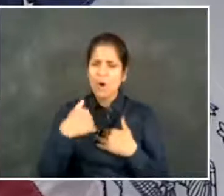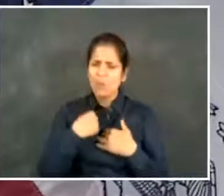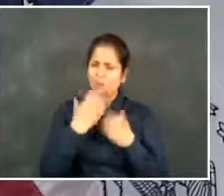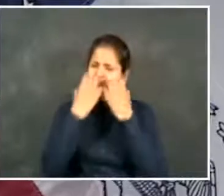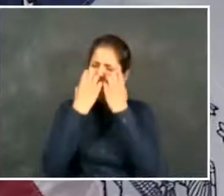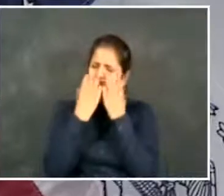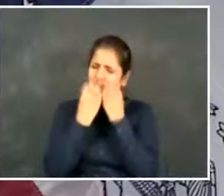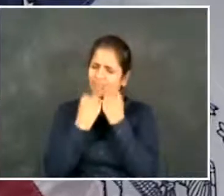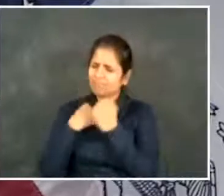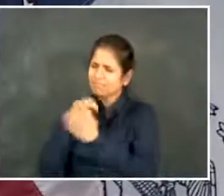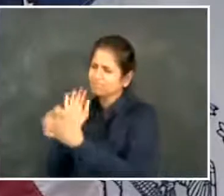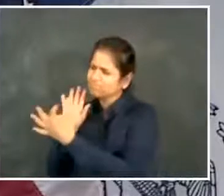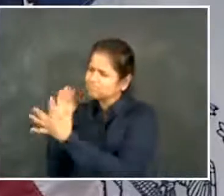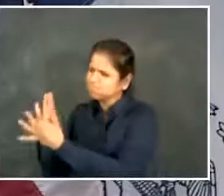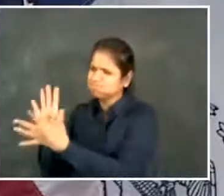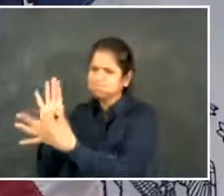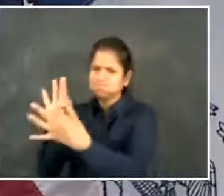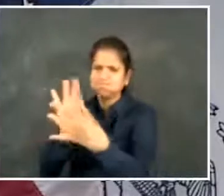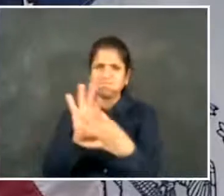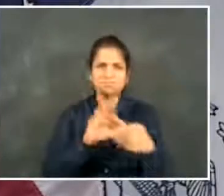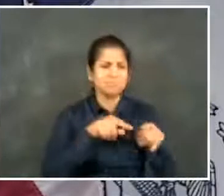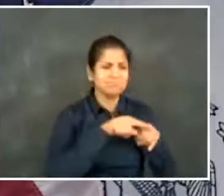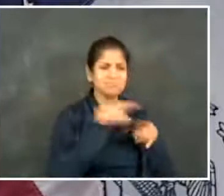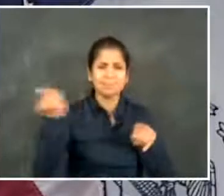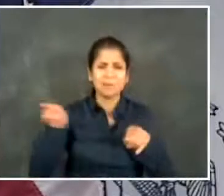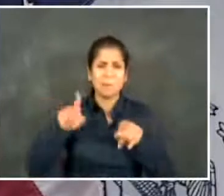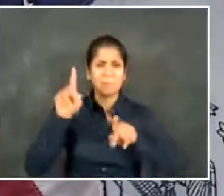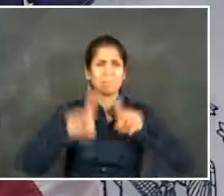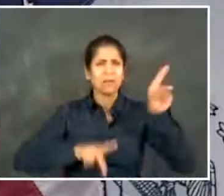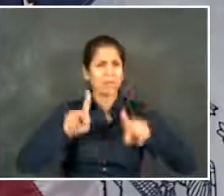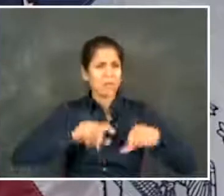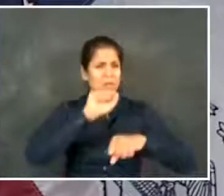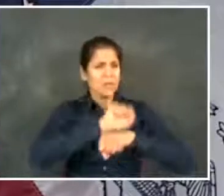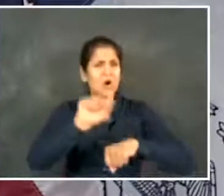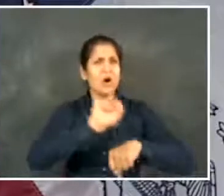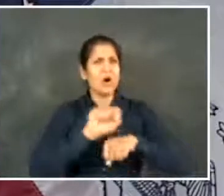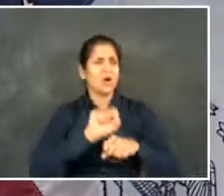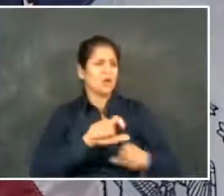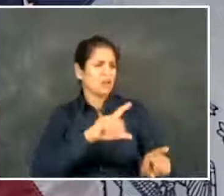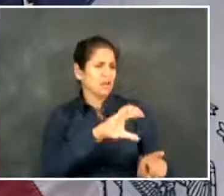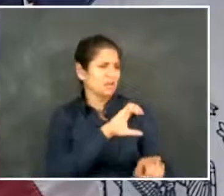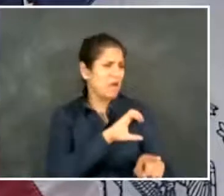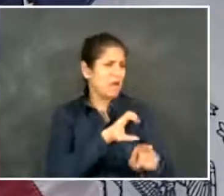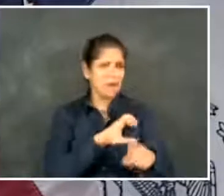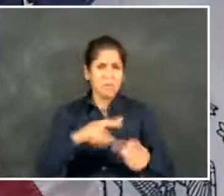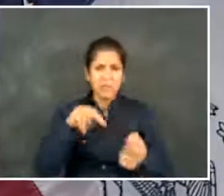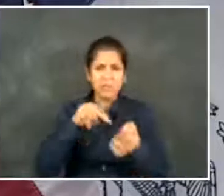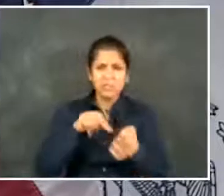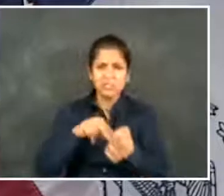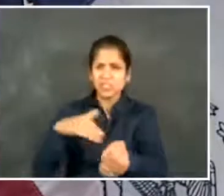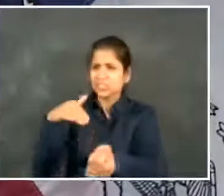don't, we could endanger someone like Paul. We can't have that.